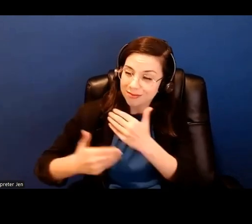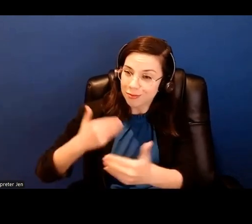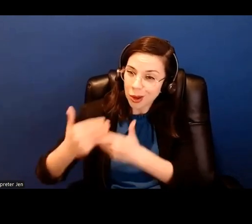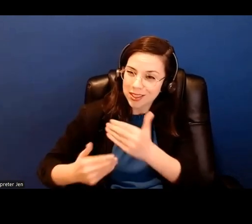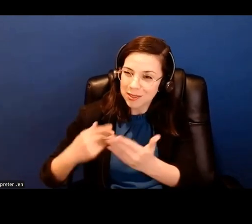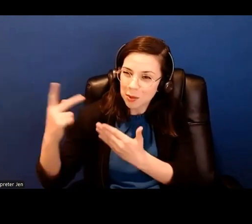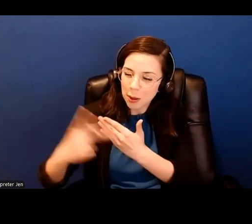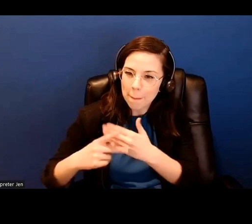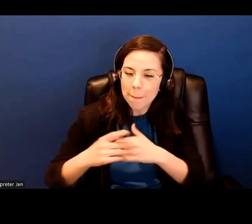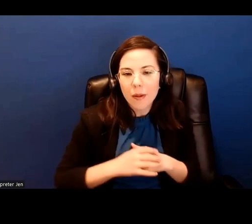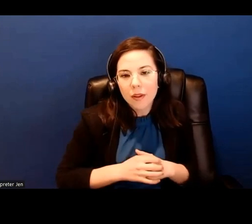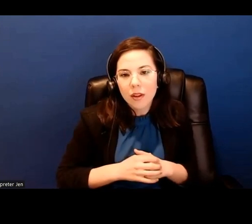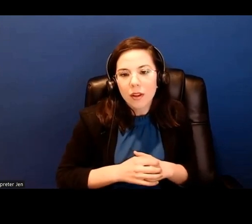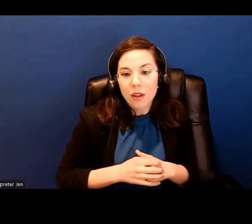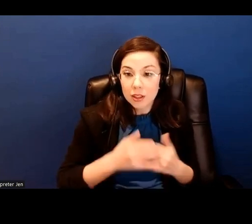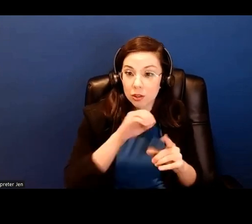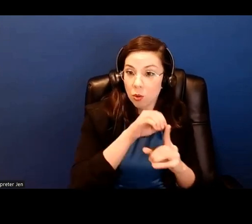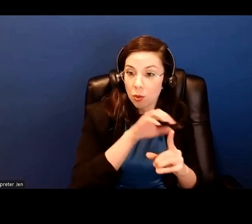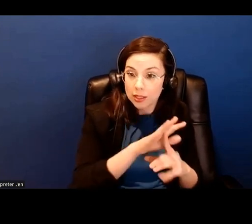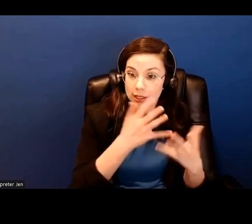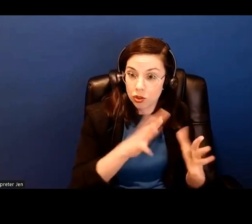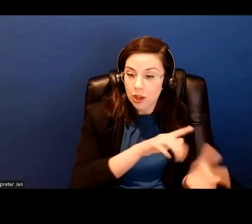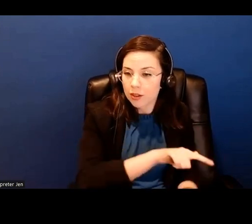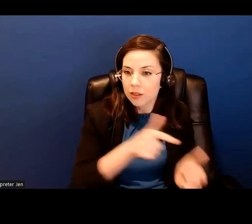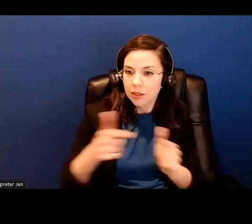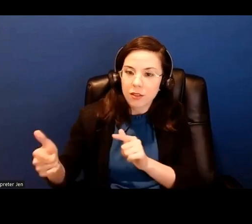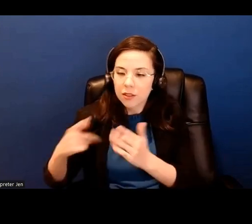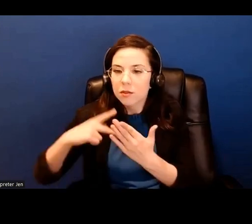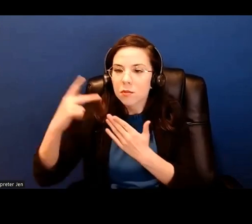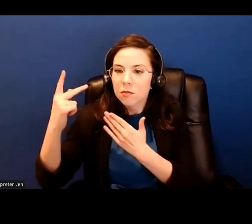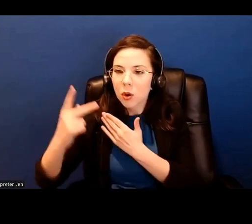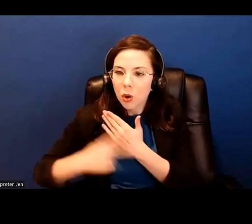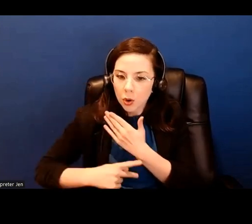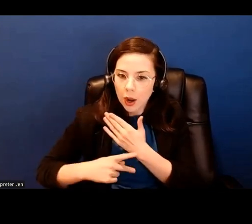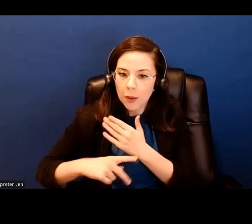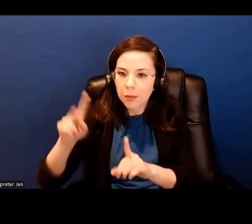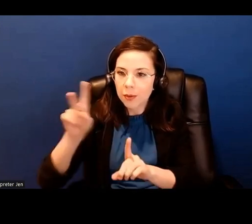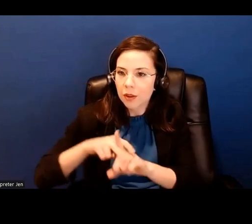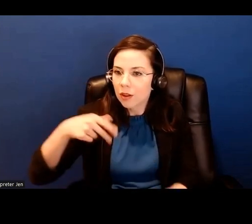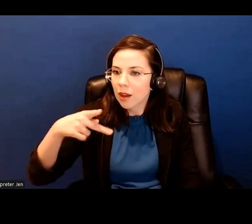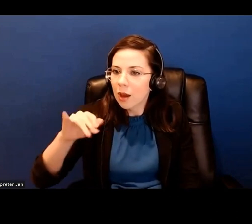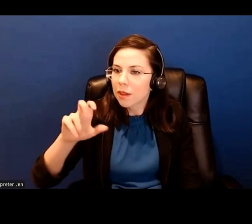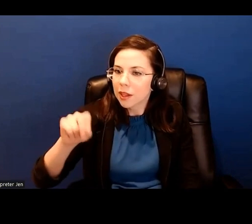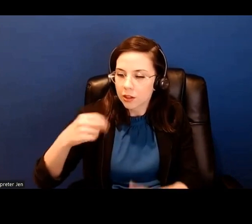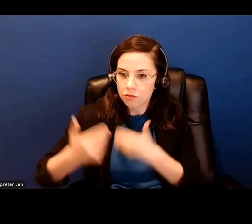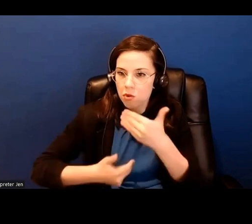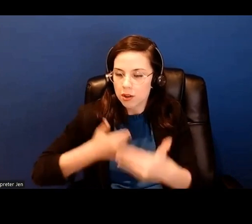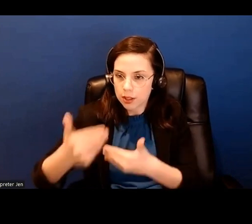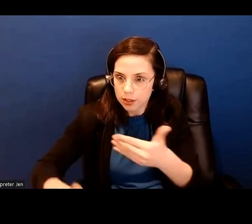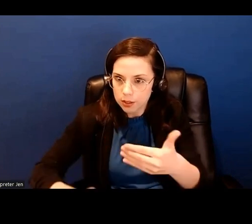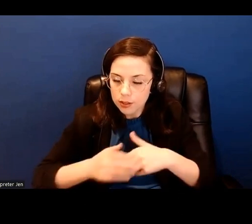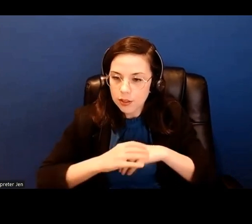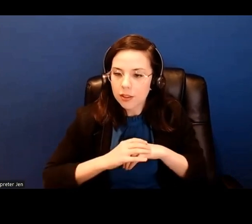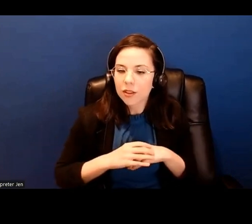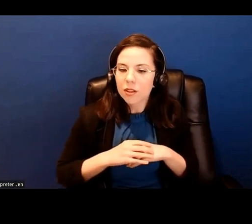programming, is that from orientation, we go into a program application process, which gives people who are coming to us the opportunity to